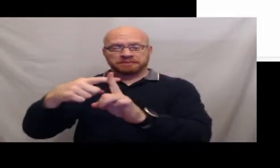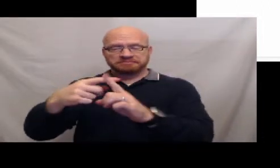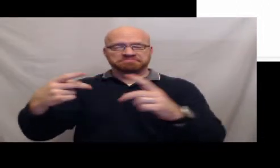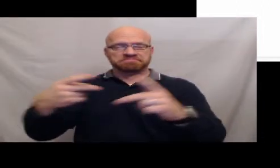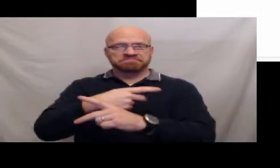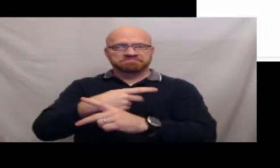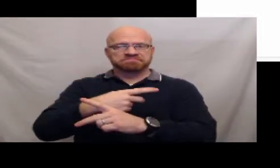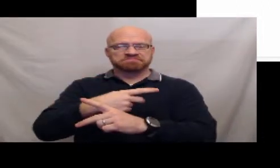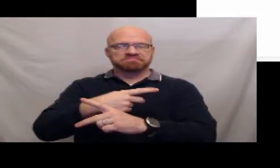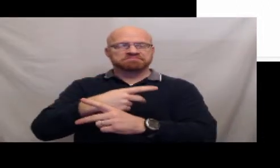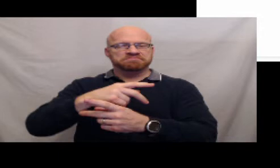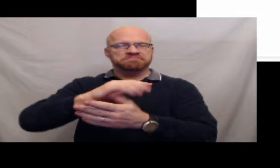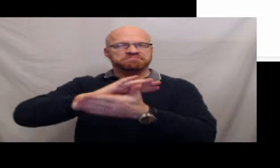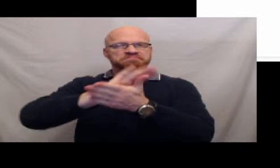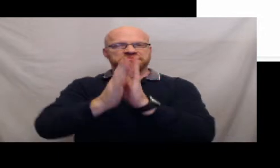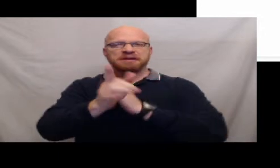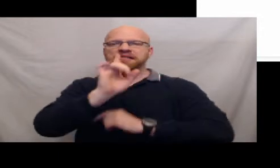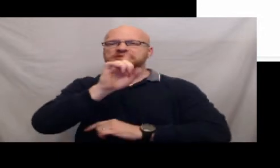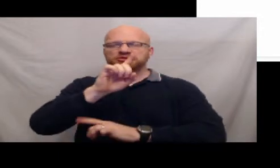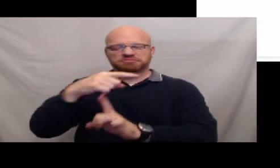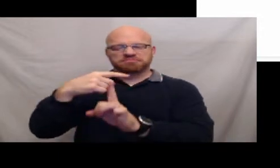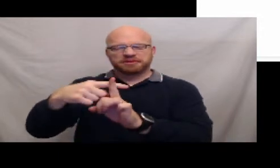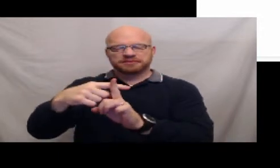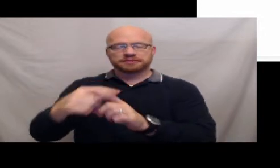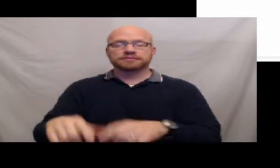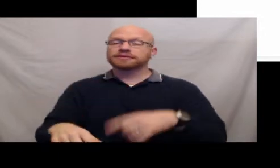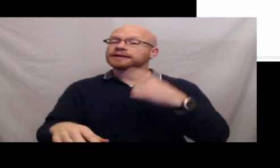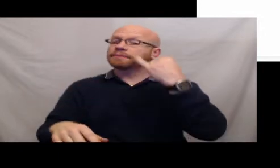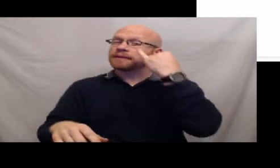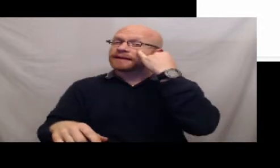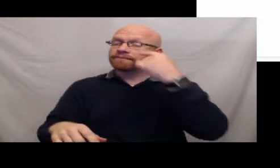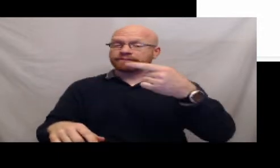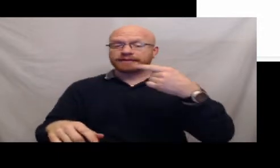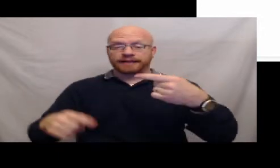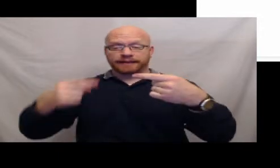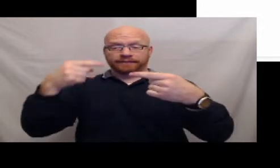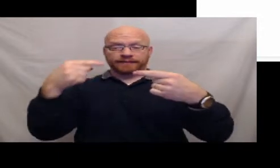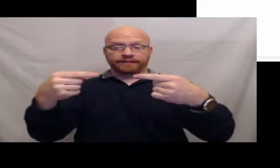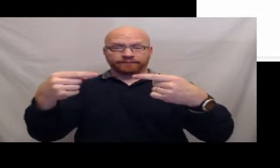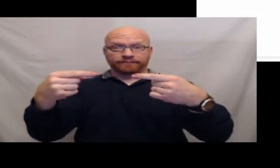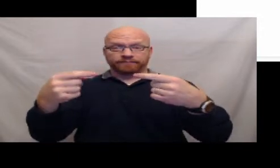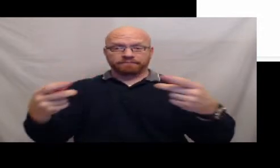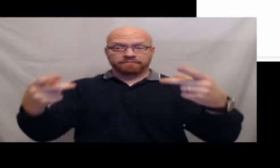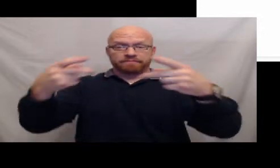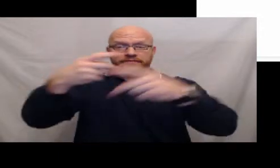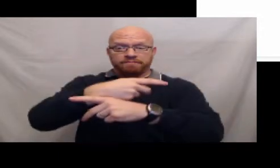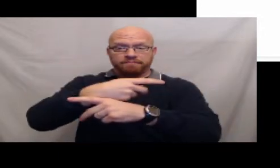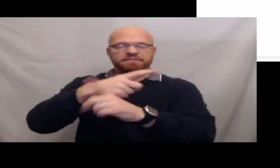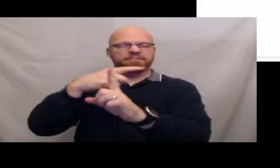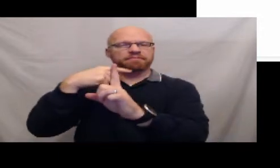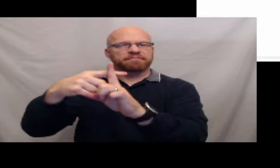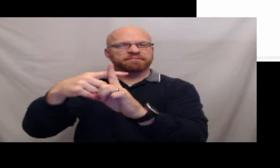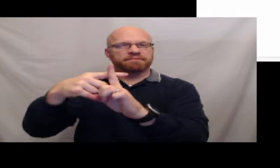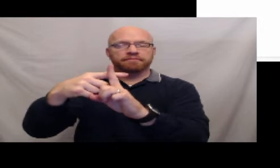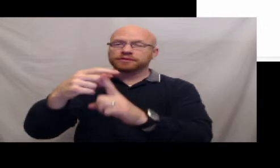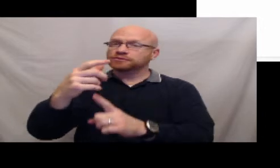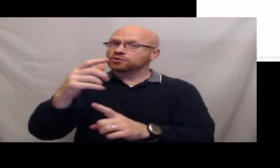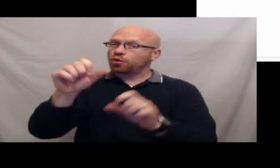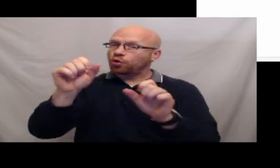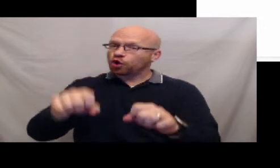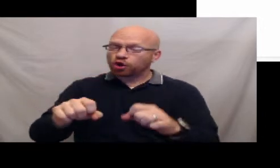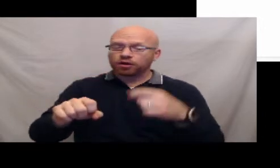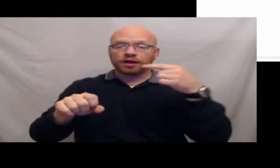both numbers that you multiply are positive, your answer is positive. But now, also, if you have two negatives that are multiplied